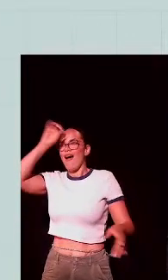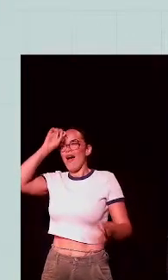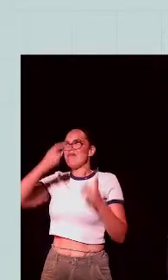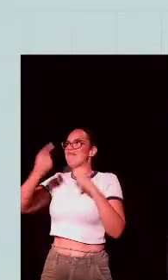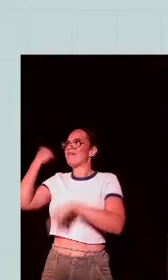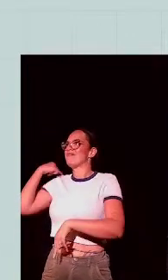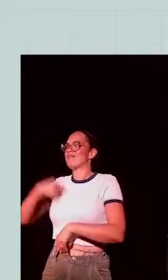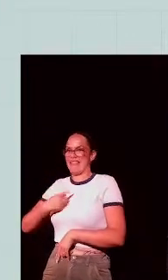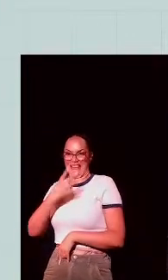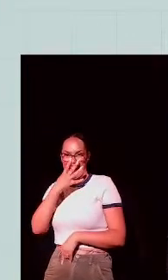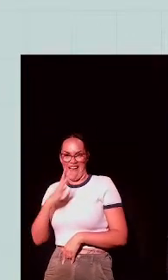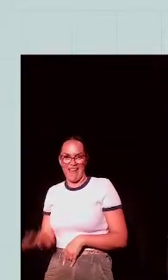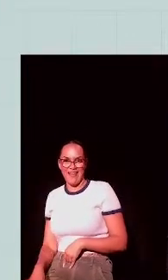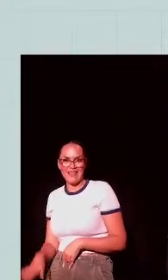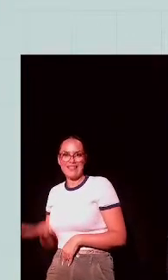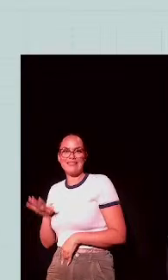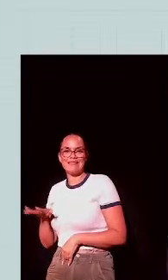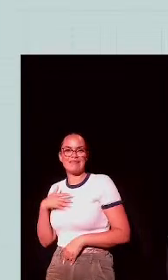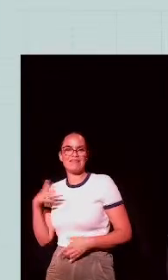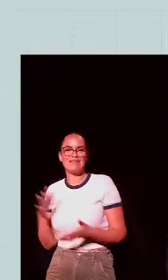about that. I